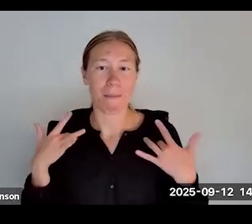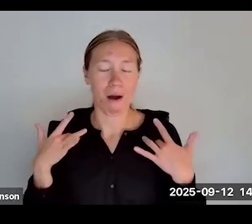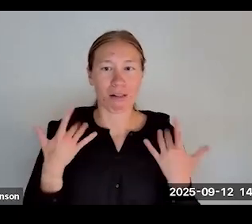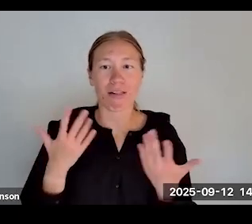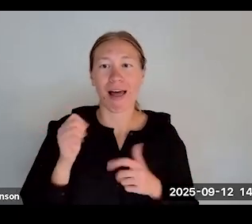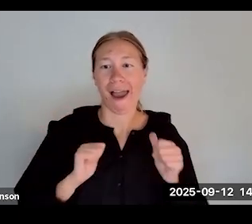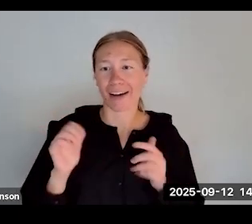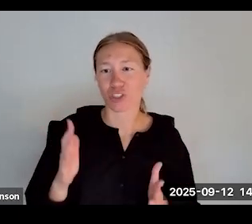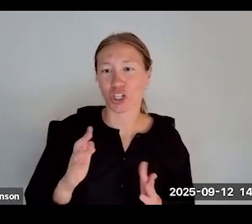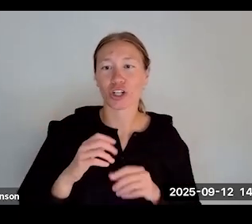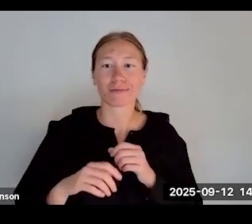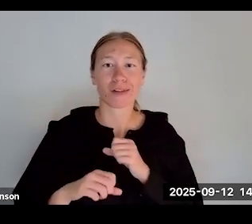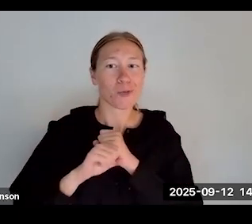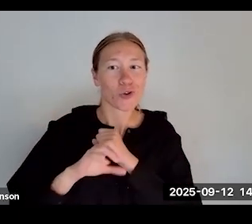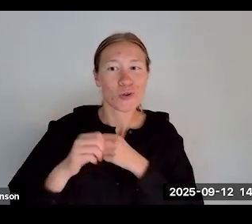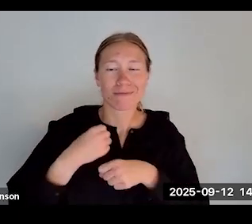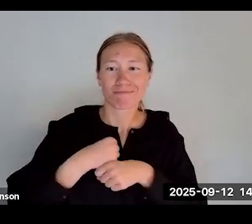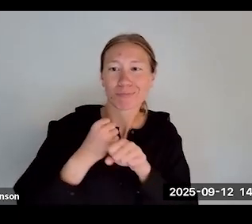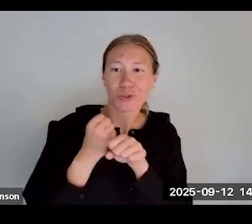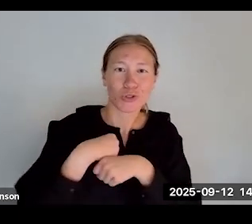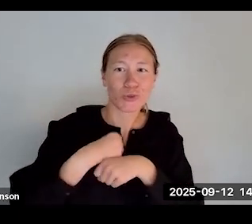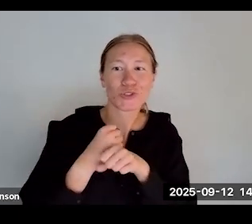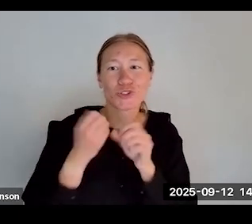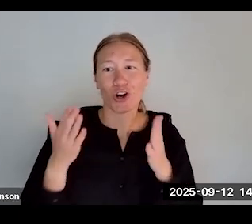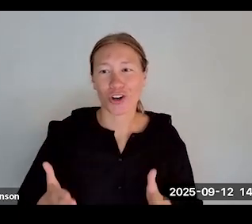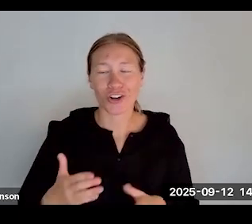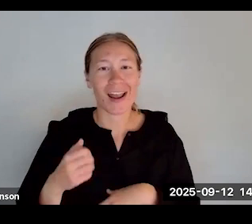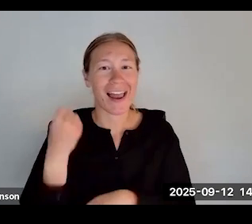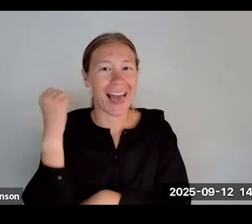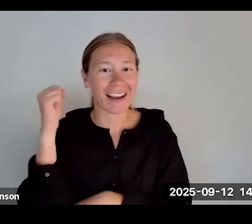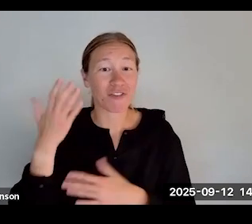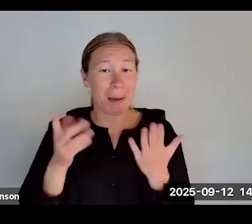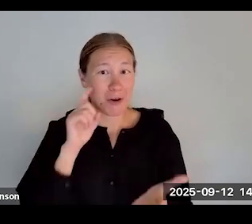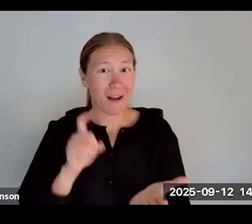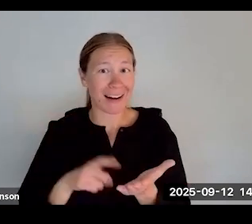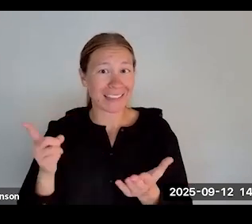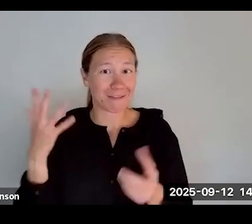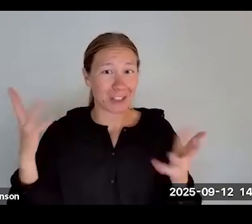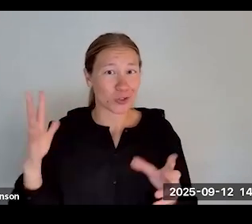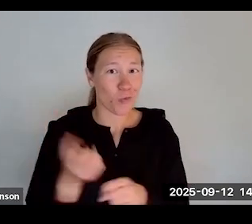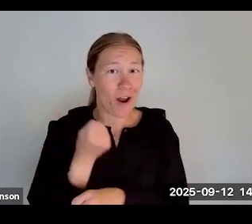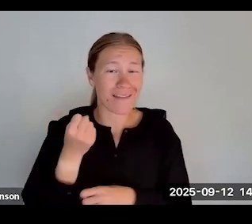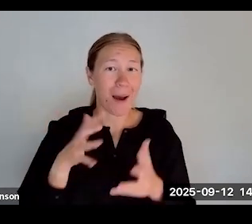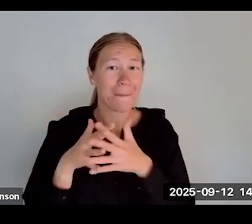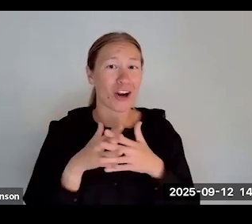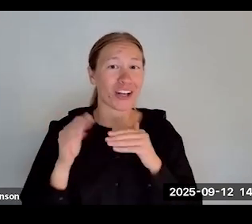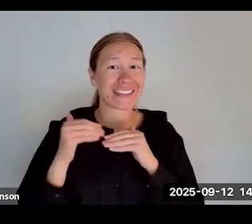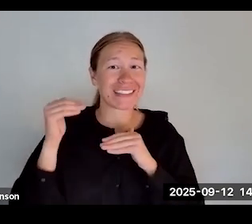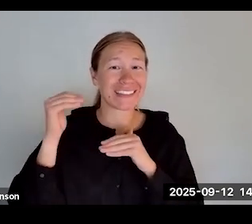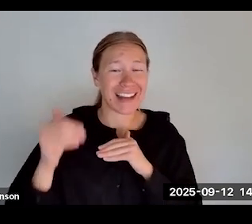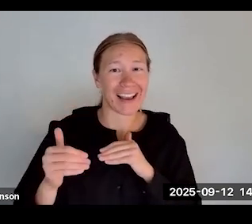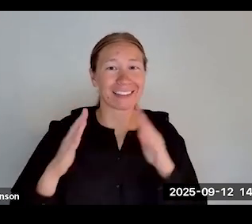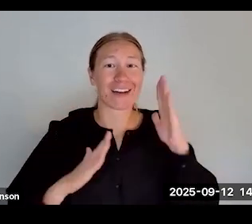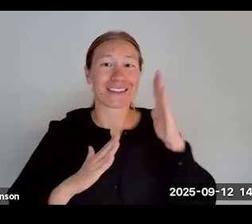and activist. You may recognize him from when he won America's Next Top Model, or maybe you recognize him from when he